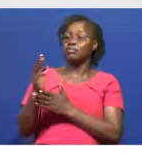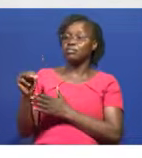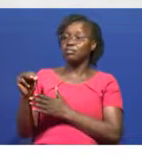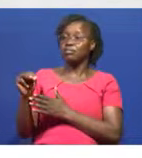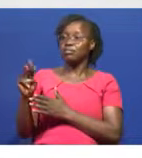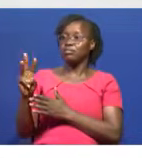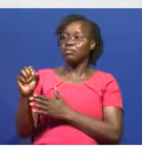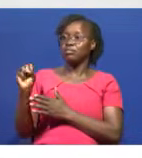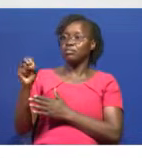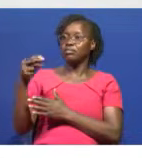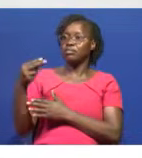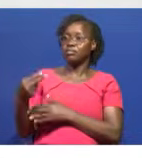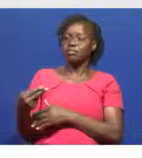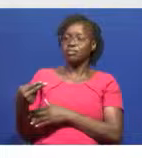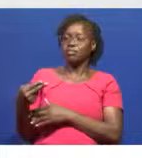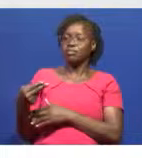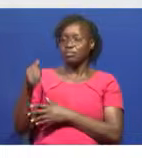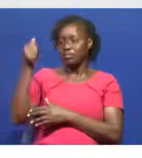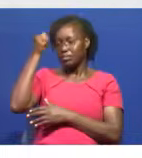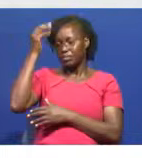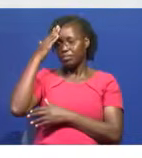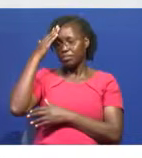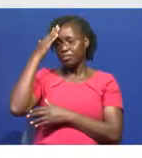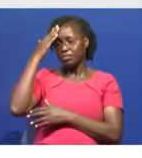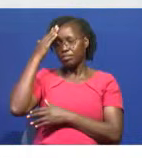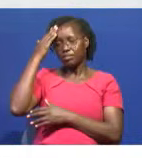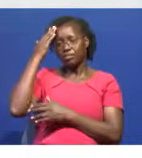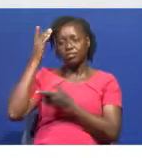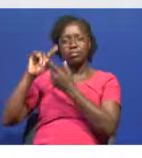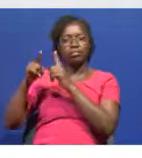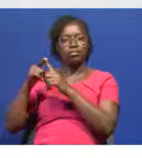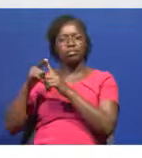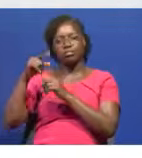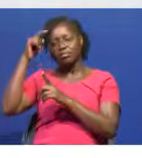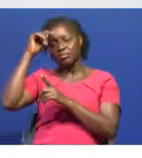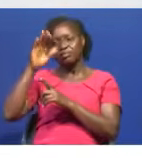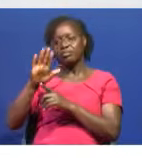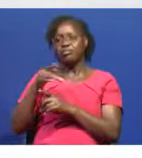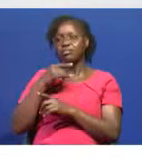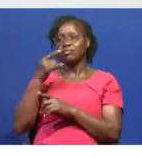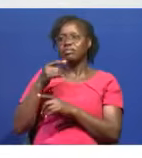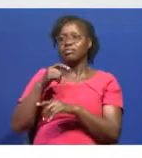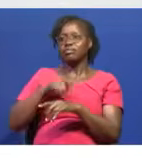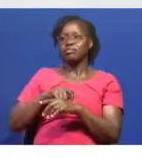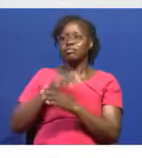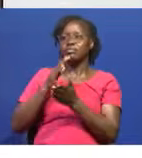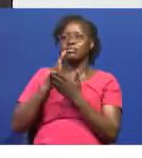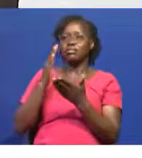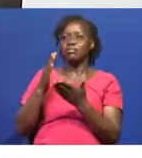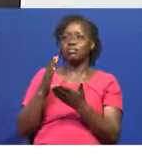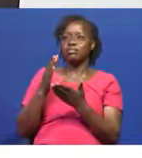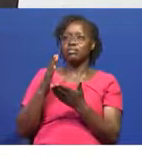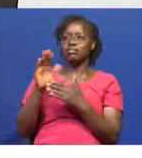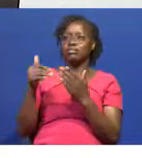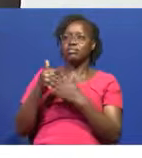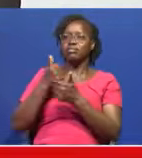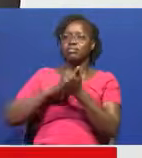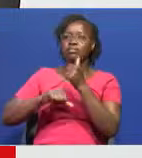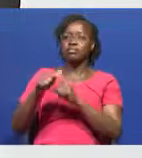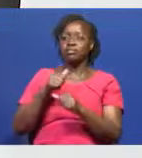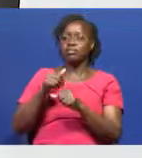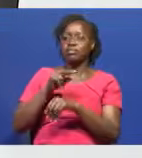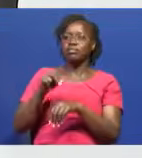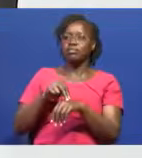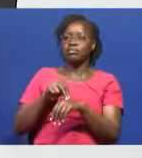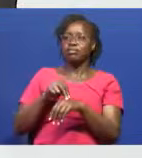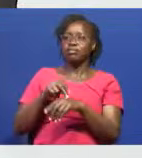WASH, when we commemorate this, and I think it is to your wisdom, they say, this time you are stopping all the activities we're doing for the